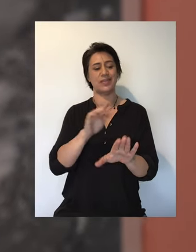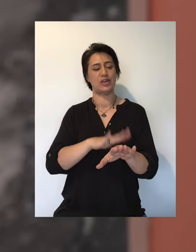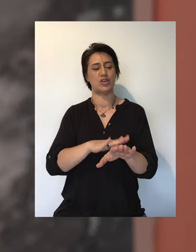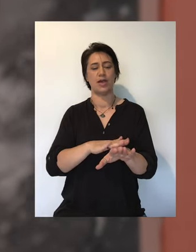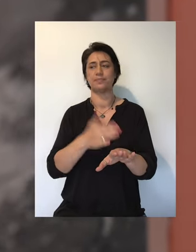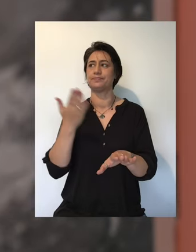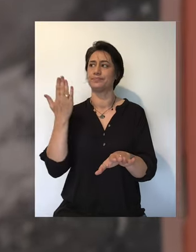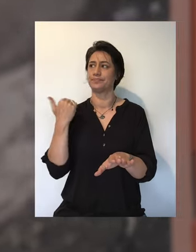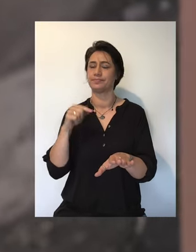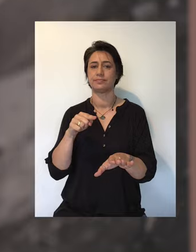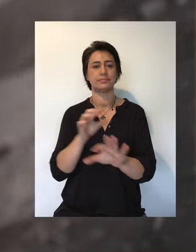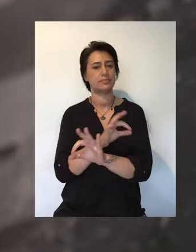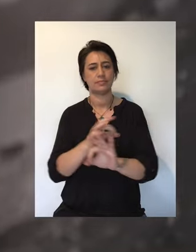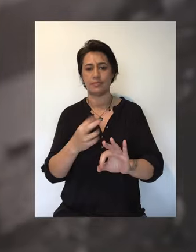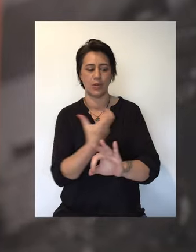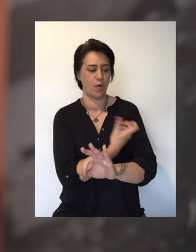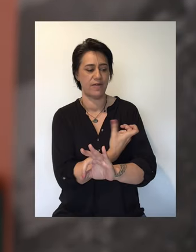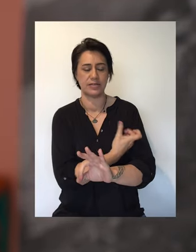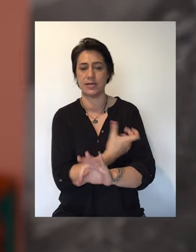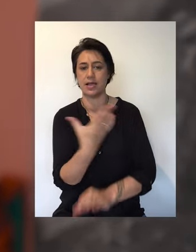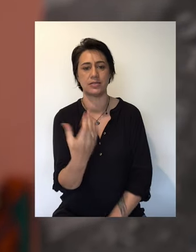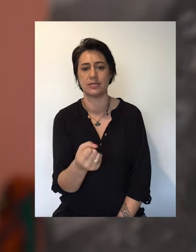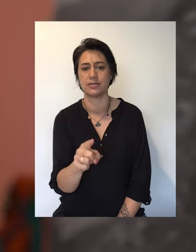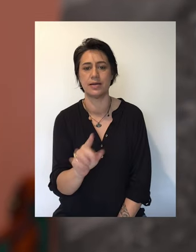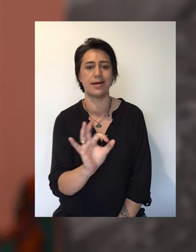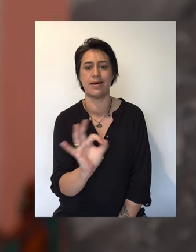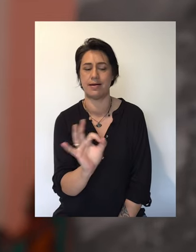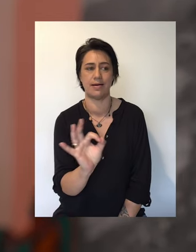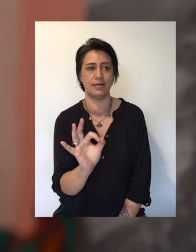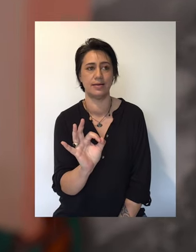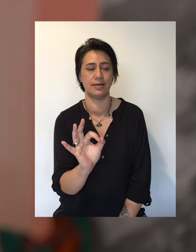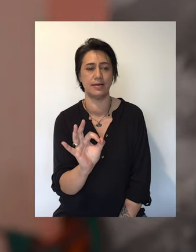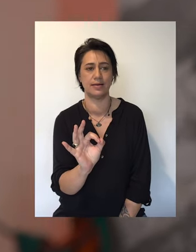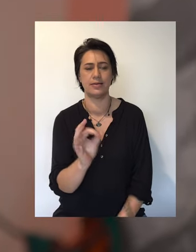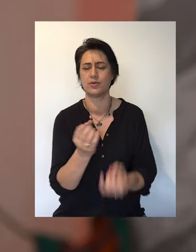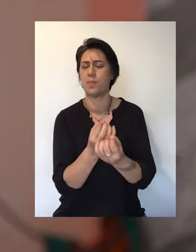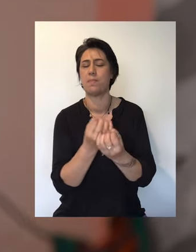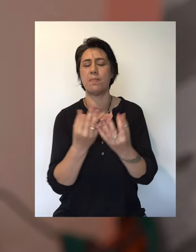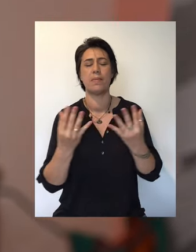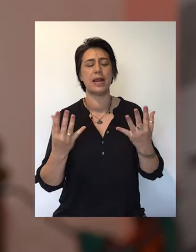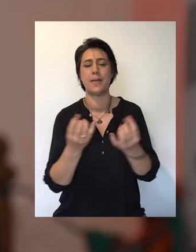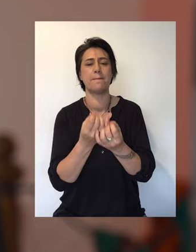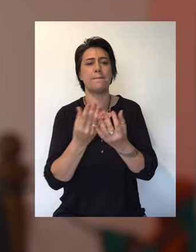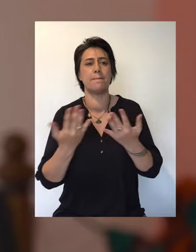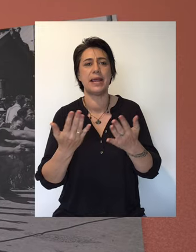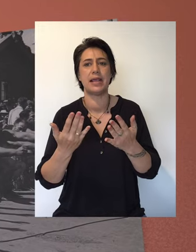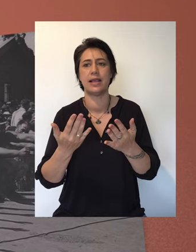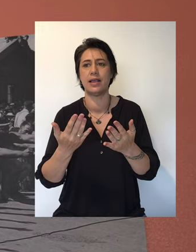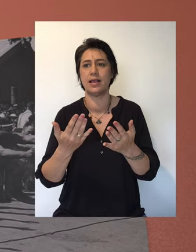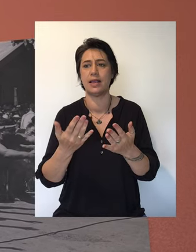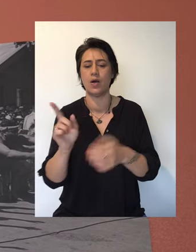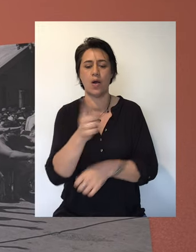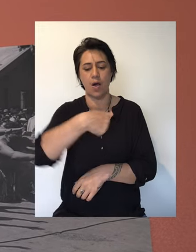And unfortunately, there were no vaccinations available at the time, and many,